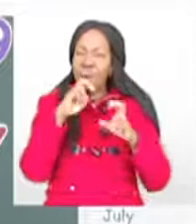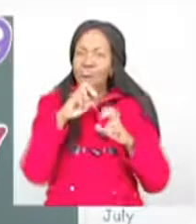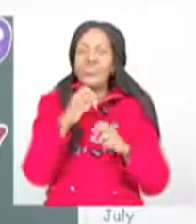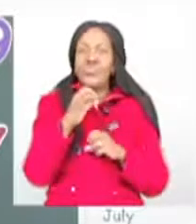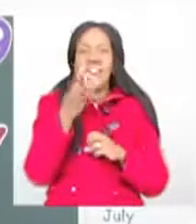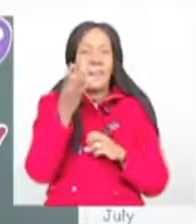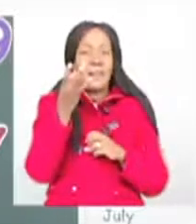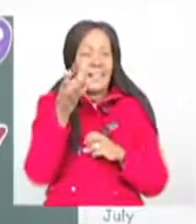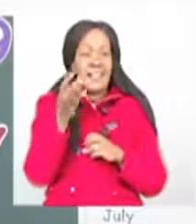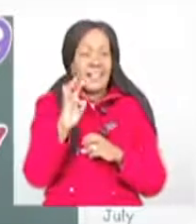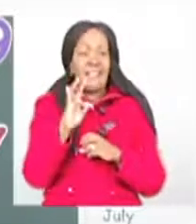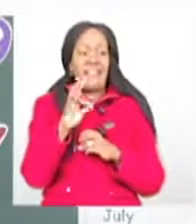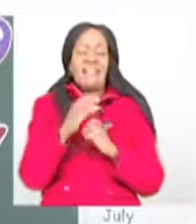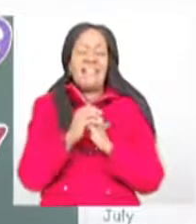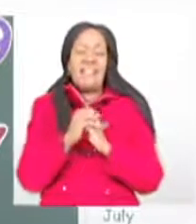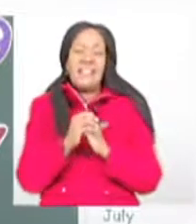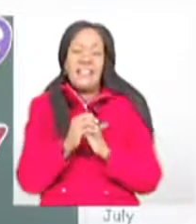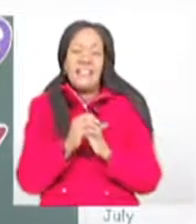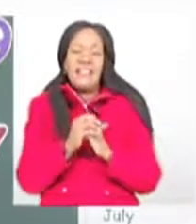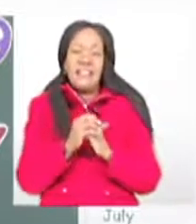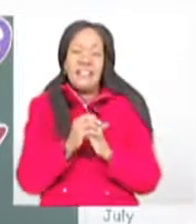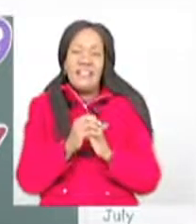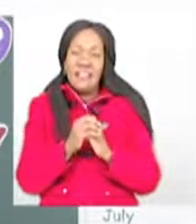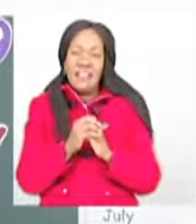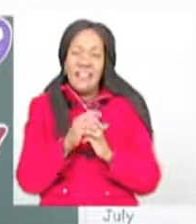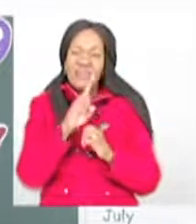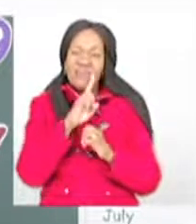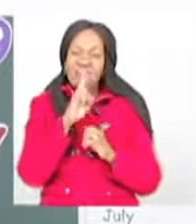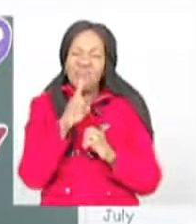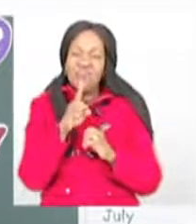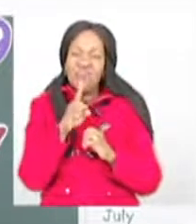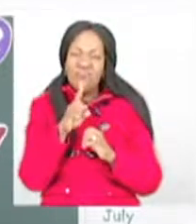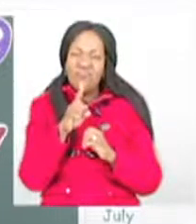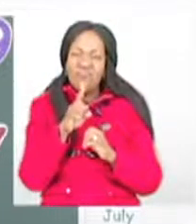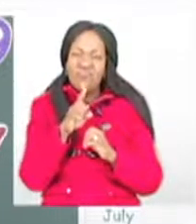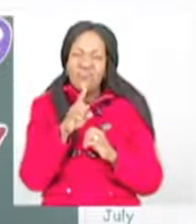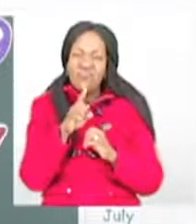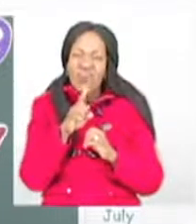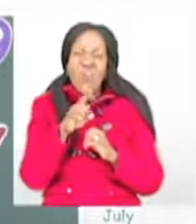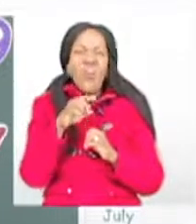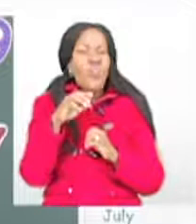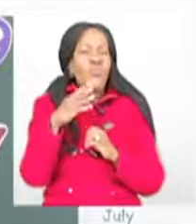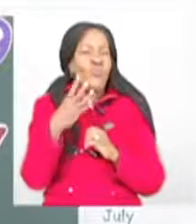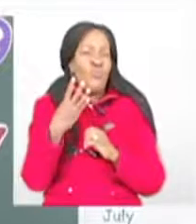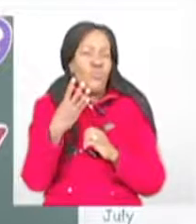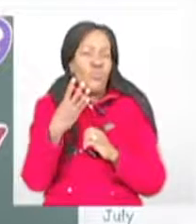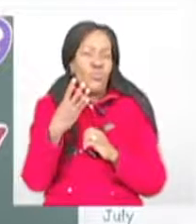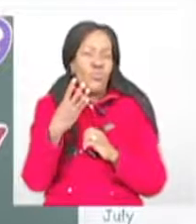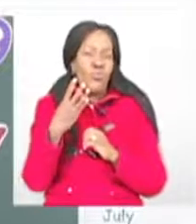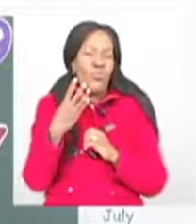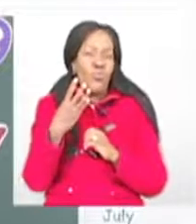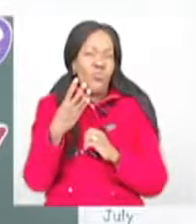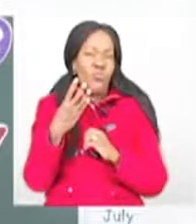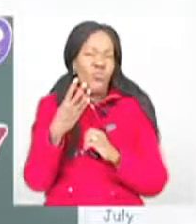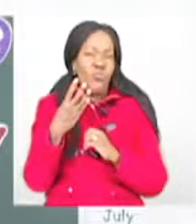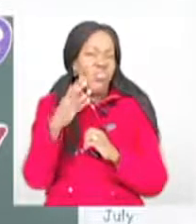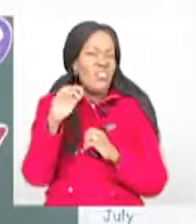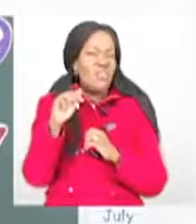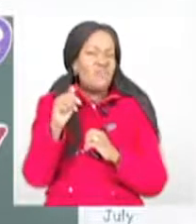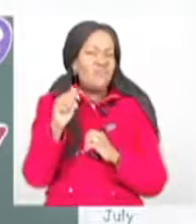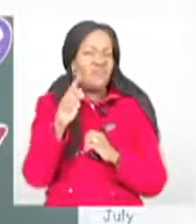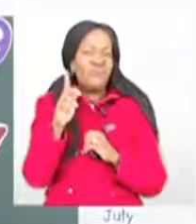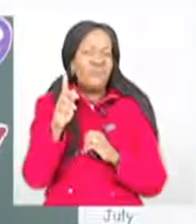number 7. Let's look. The next number says 4. And the next